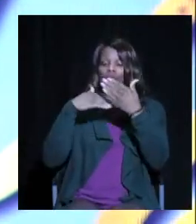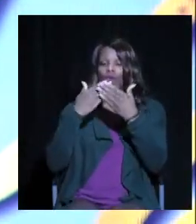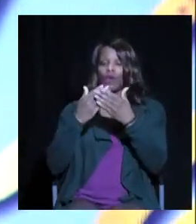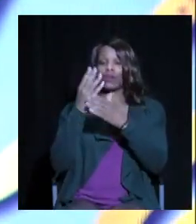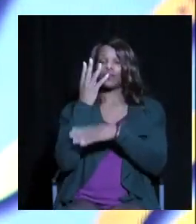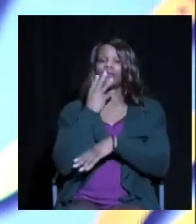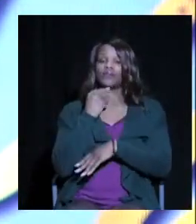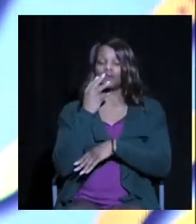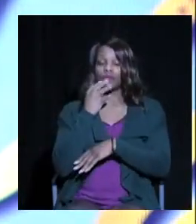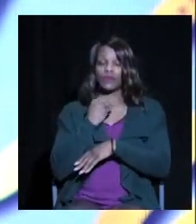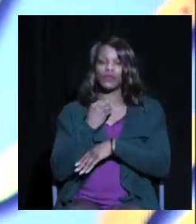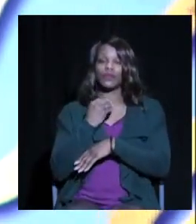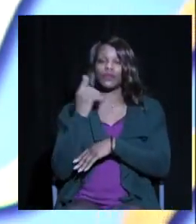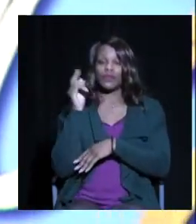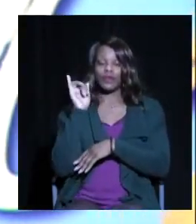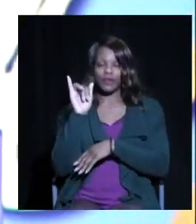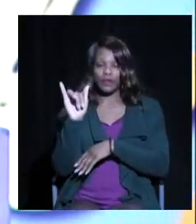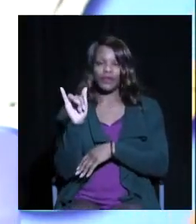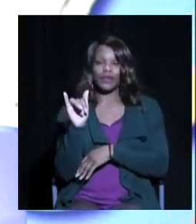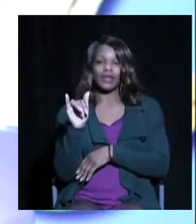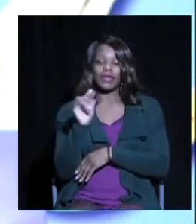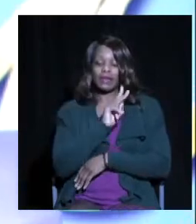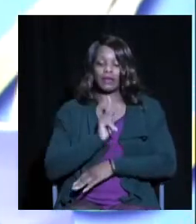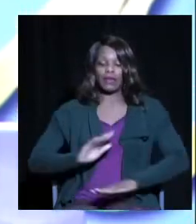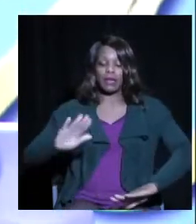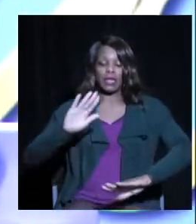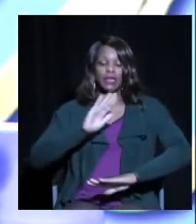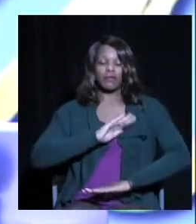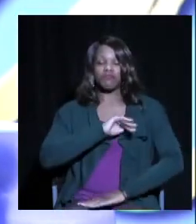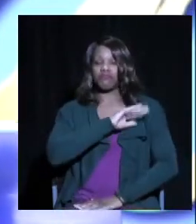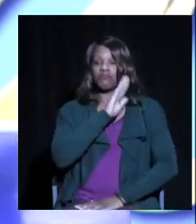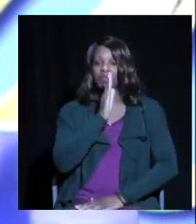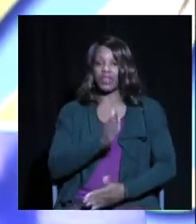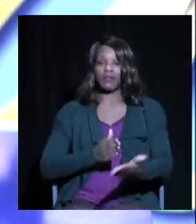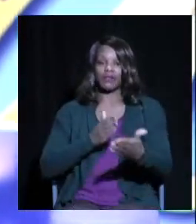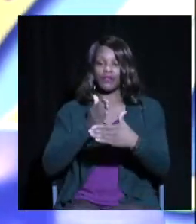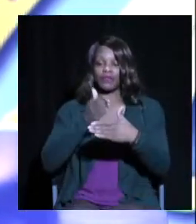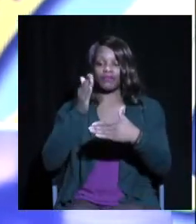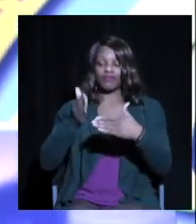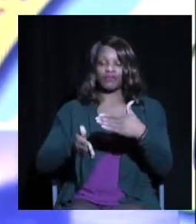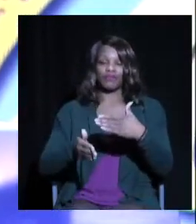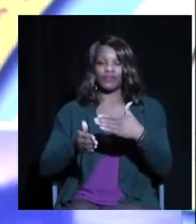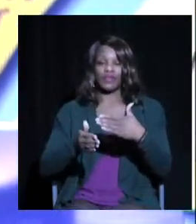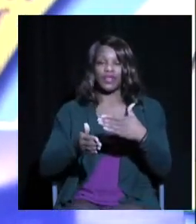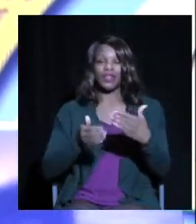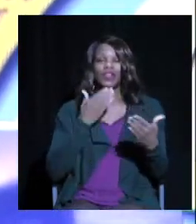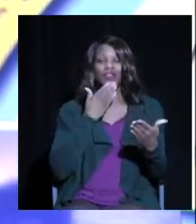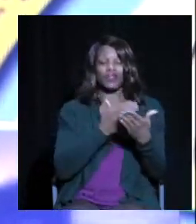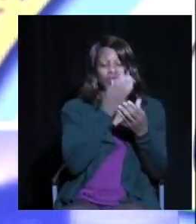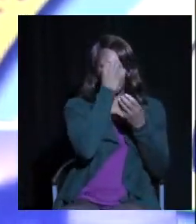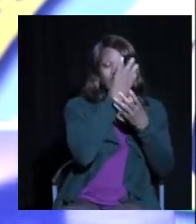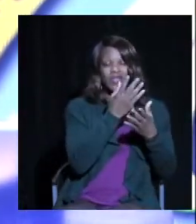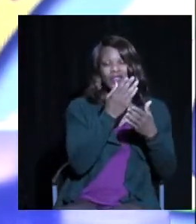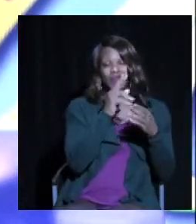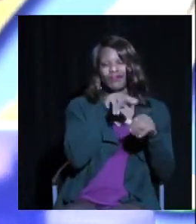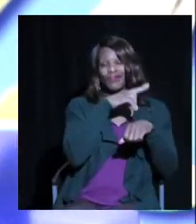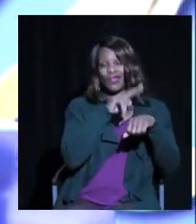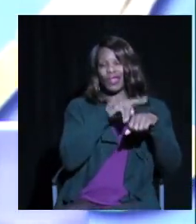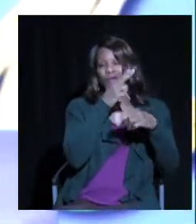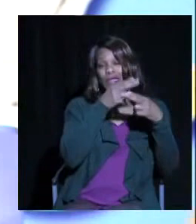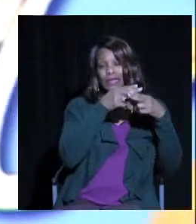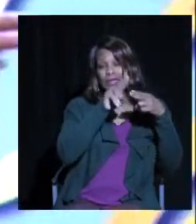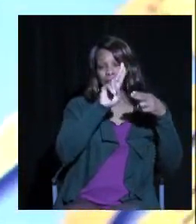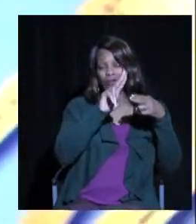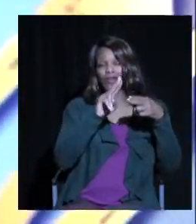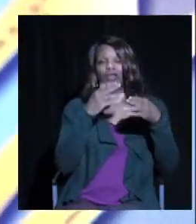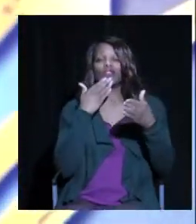kingdom will never end. You know, some good news, even good news that changes stuff, is temporary, right? Maybe good news, a